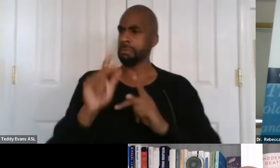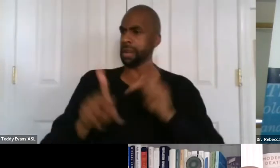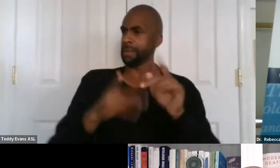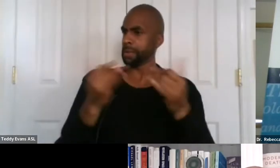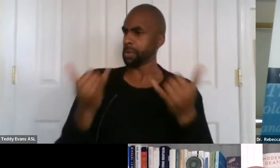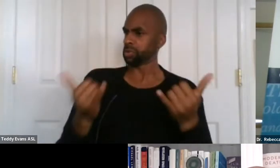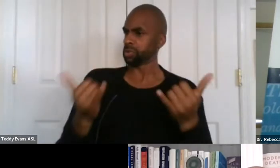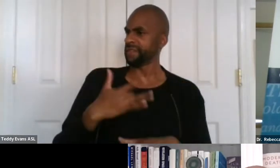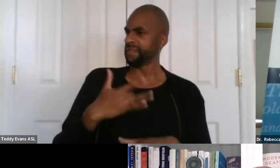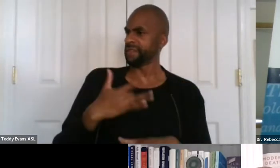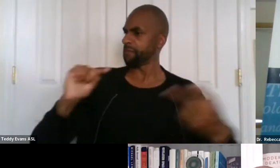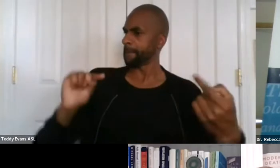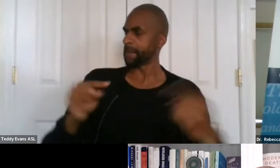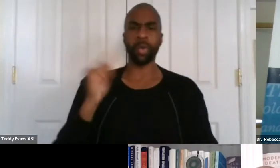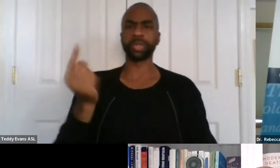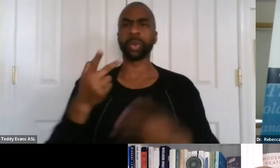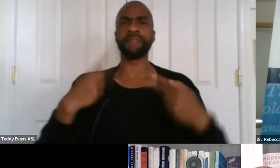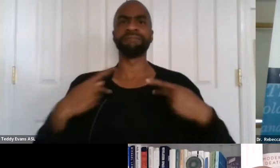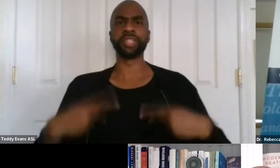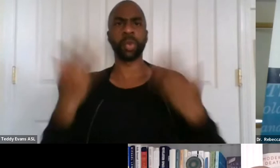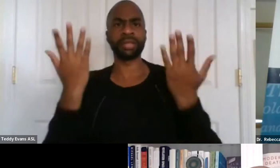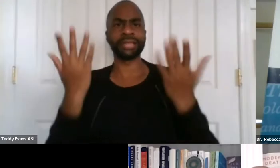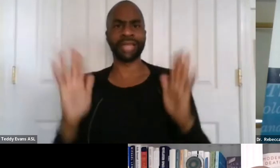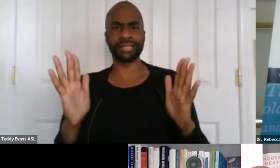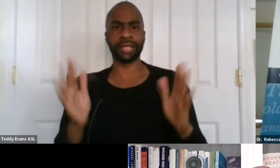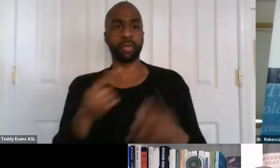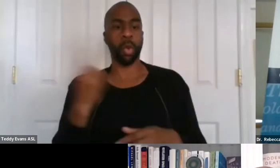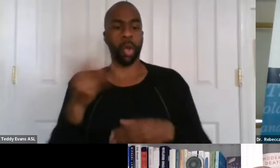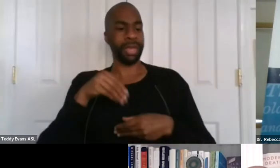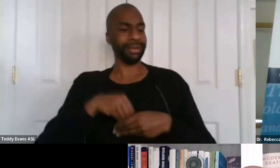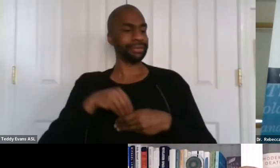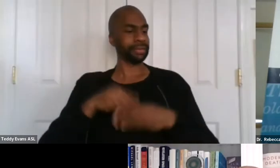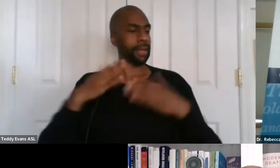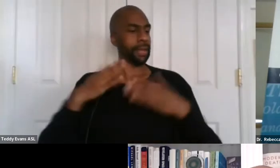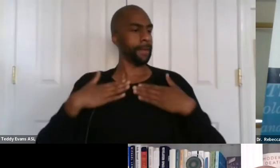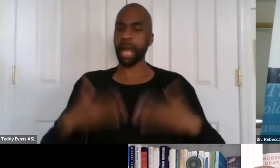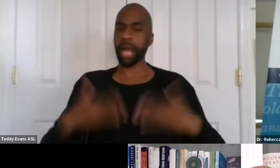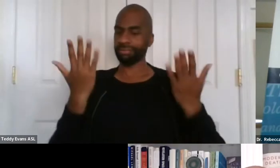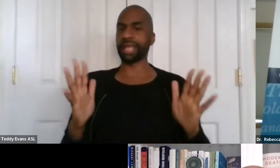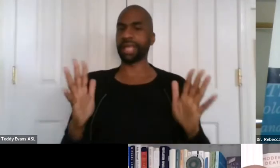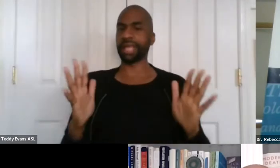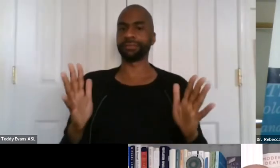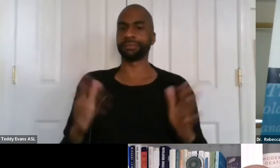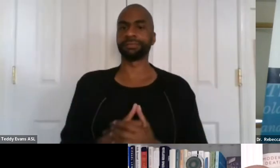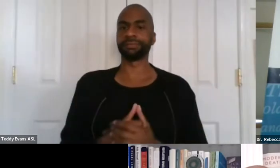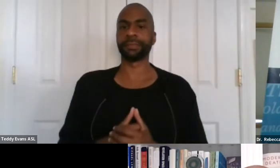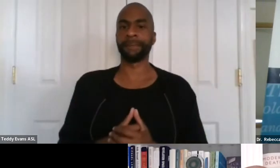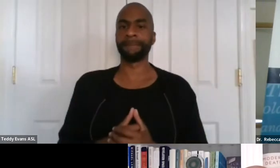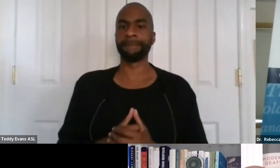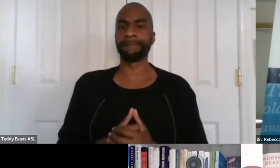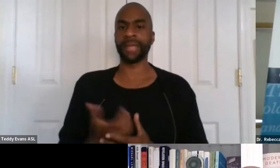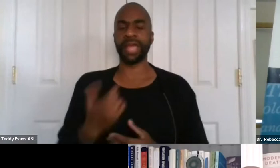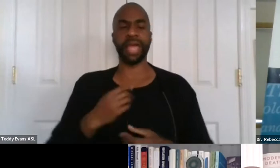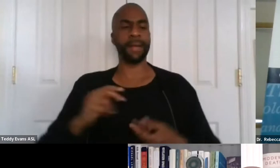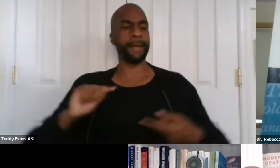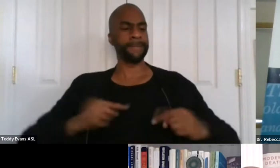a purely physical sensation, something that just happens only in our body, and that is just transmitted directly to our brains where we